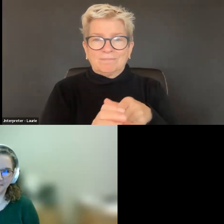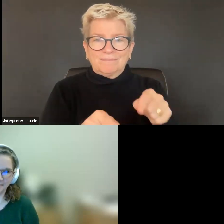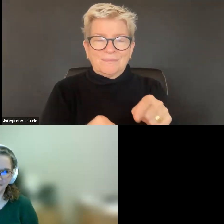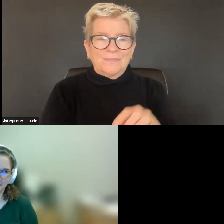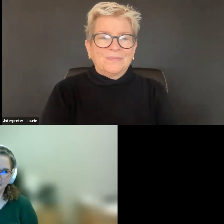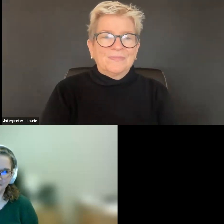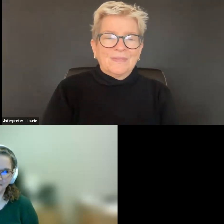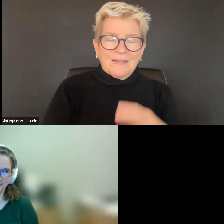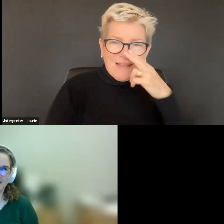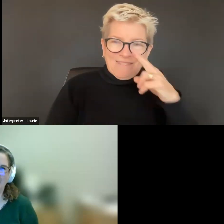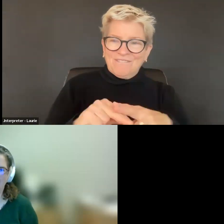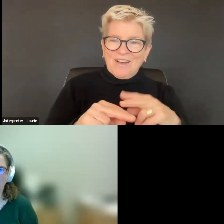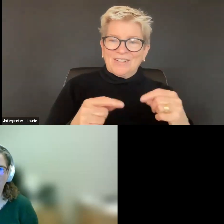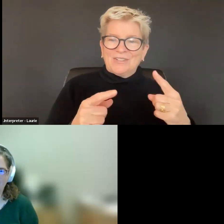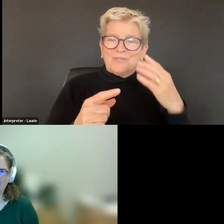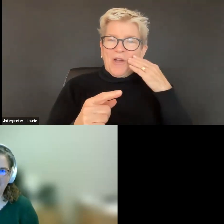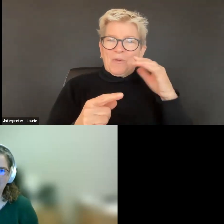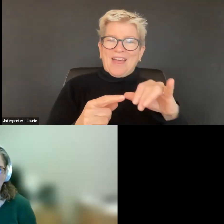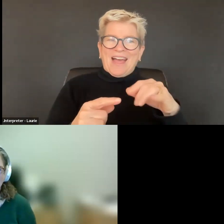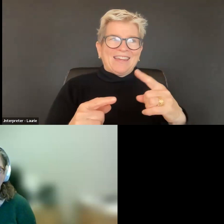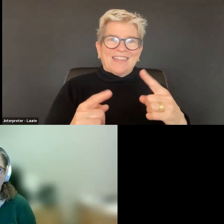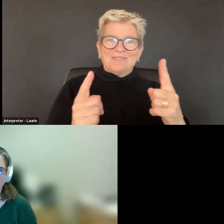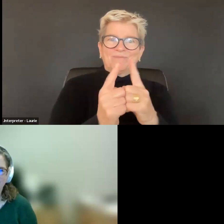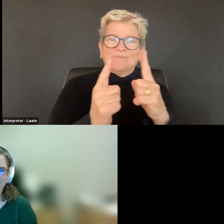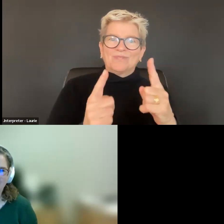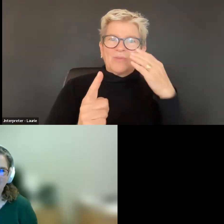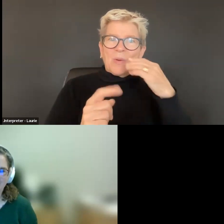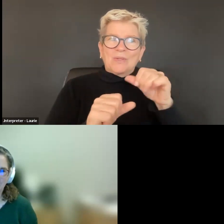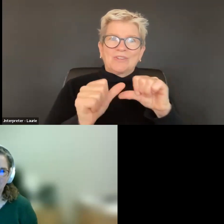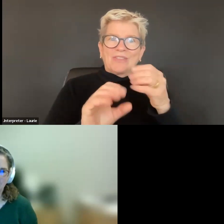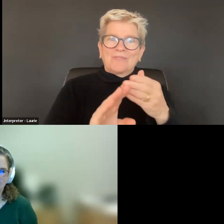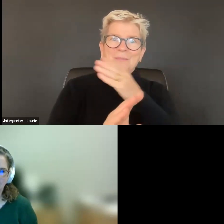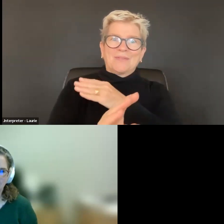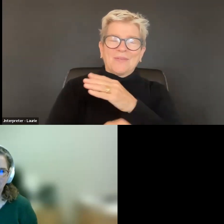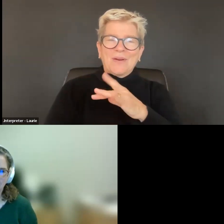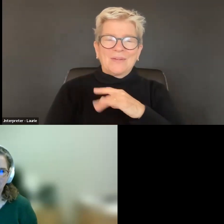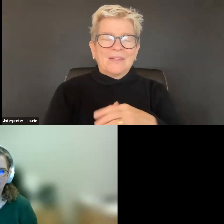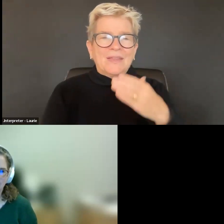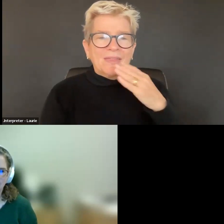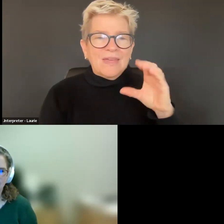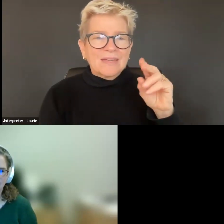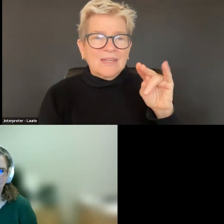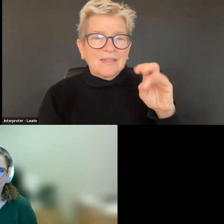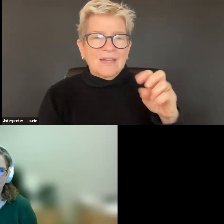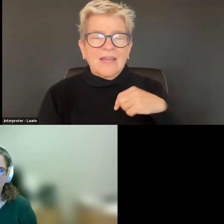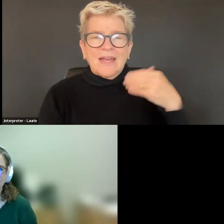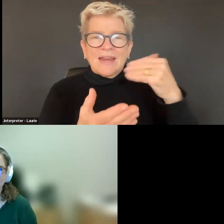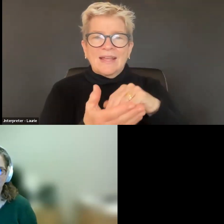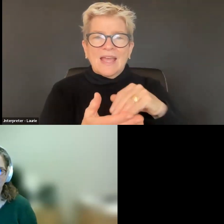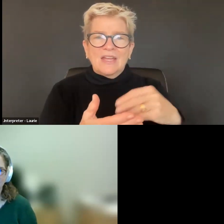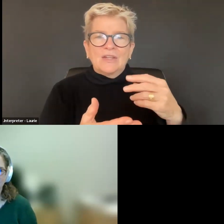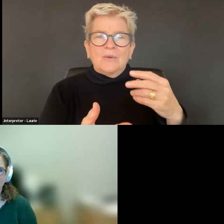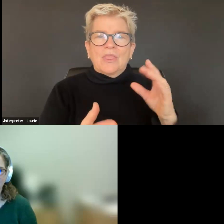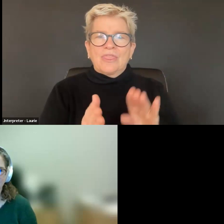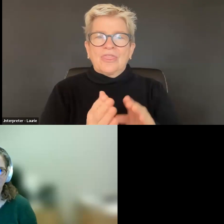That's a fun intersection. Yep. Thank you, Connie. And again, we're just so thrilled to have both of our new